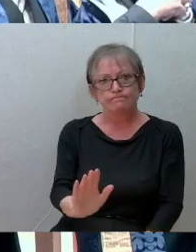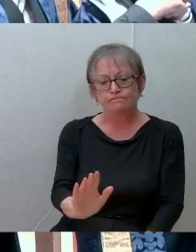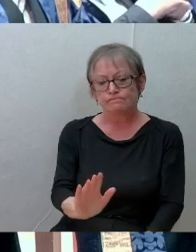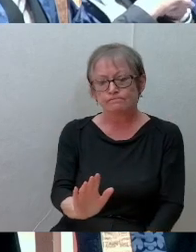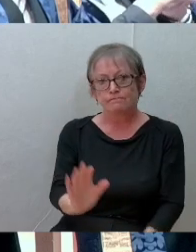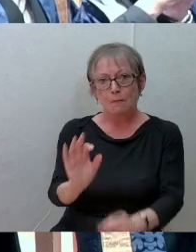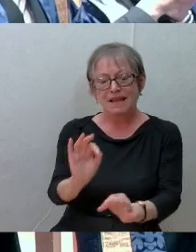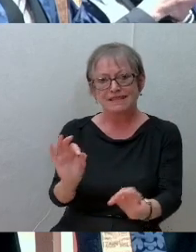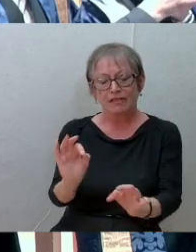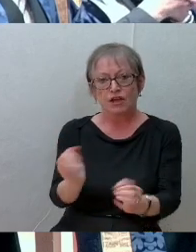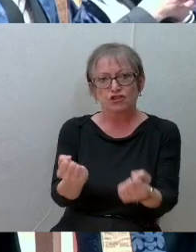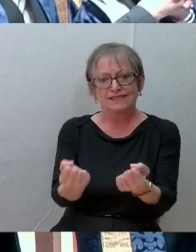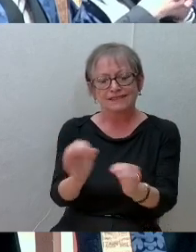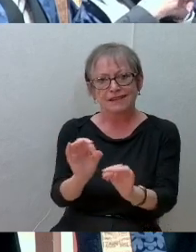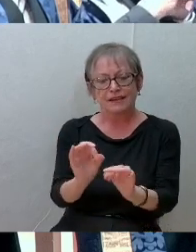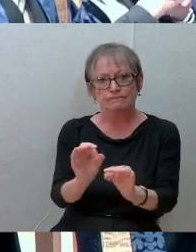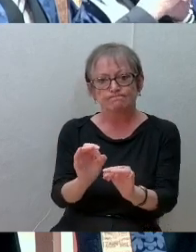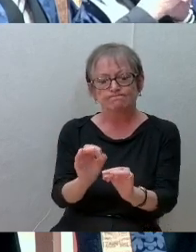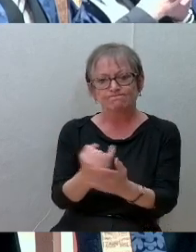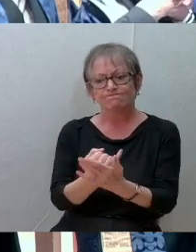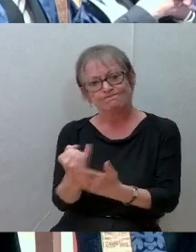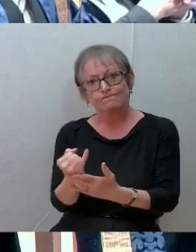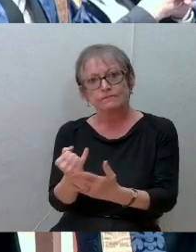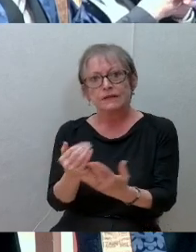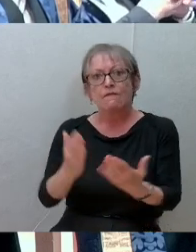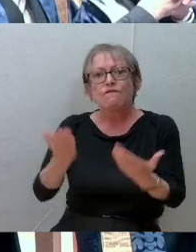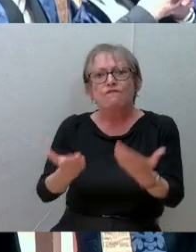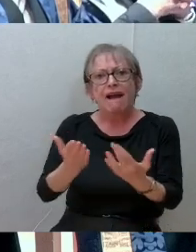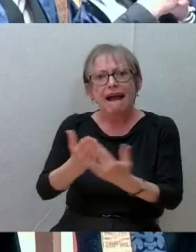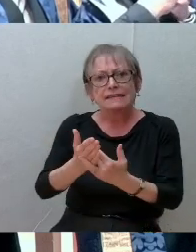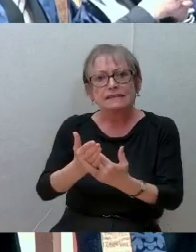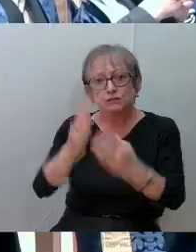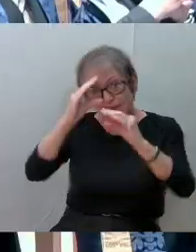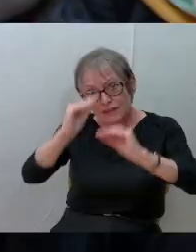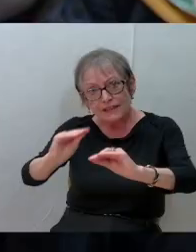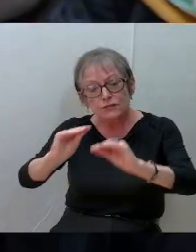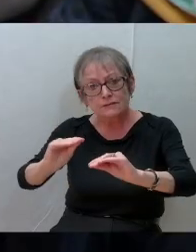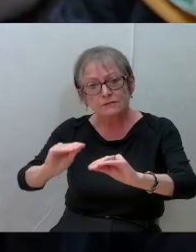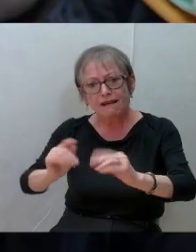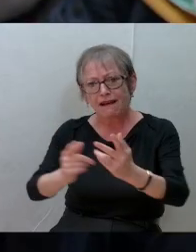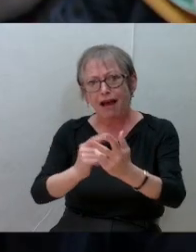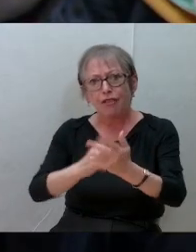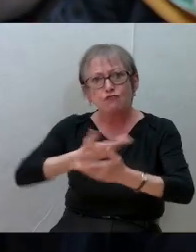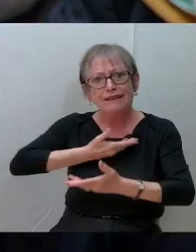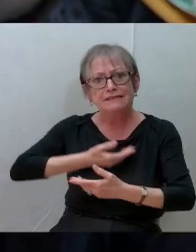denied justice, and who denied fair access to education and other